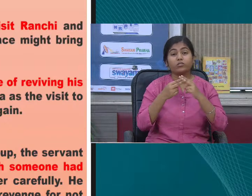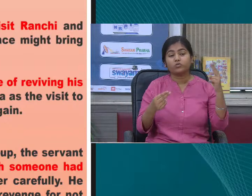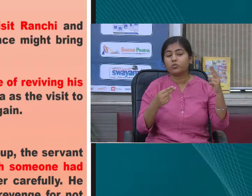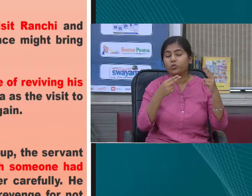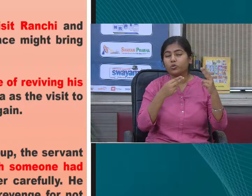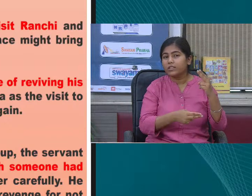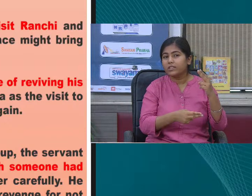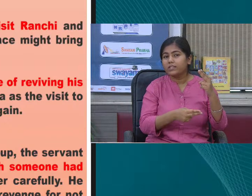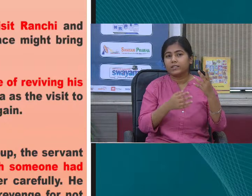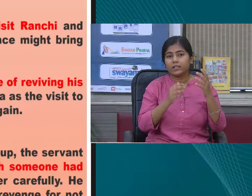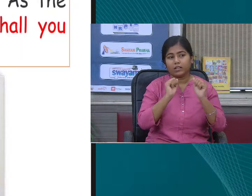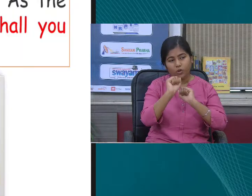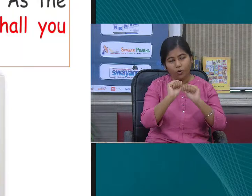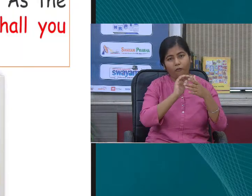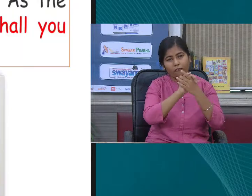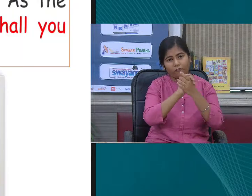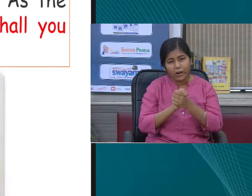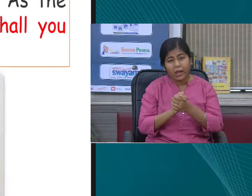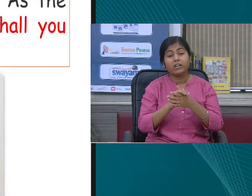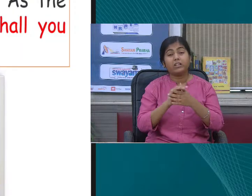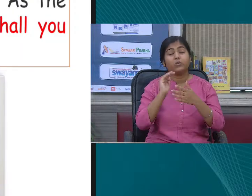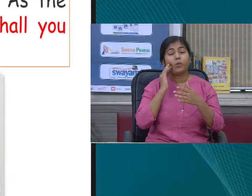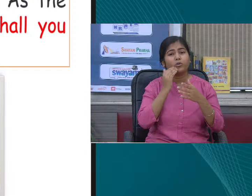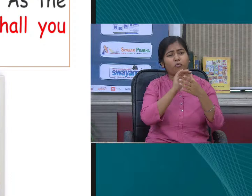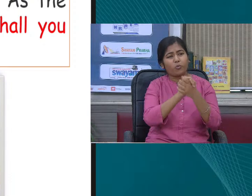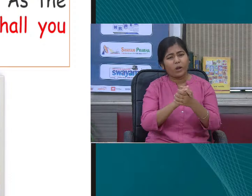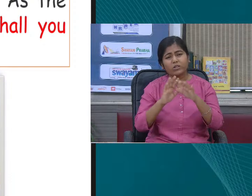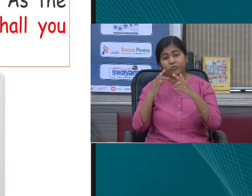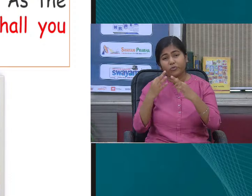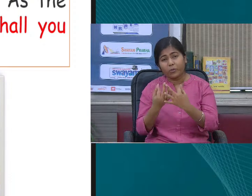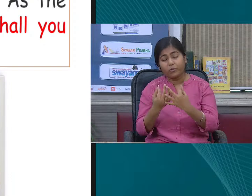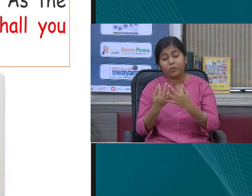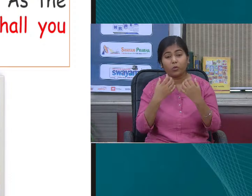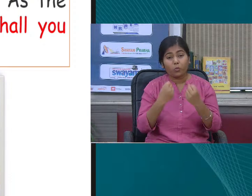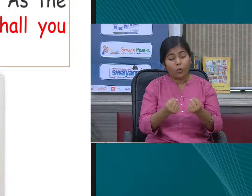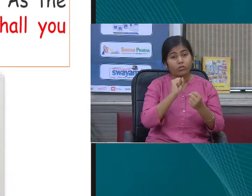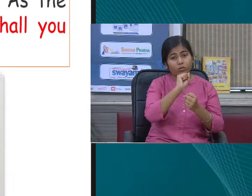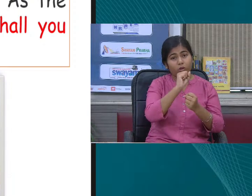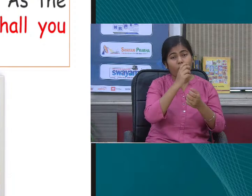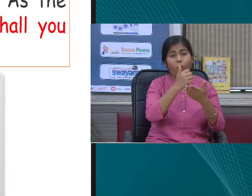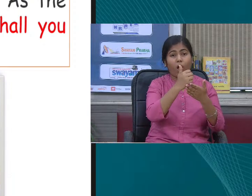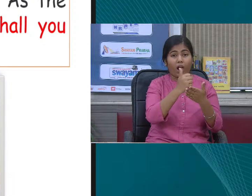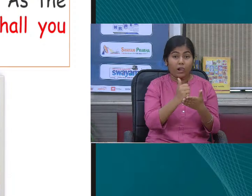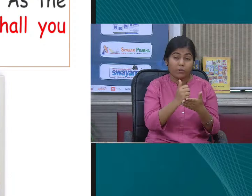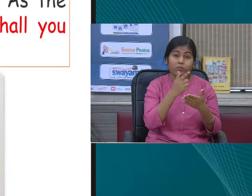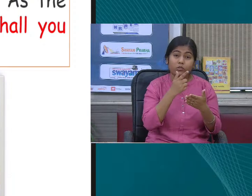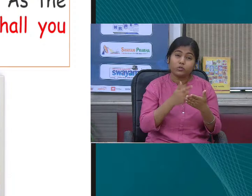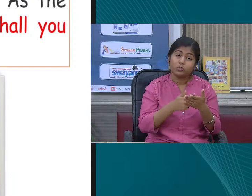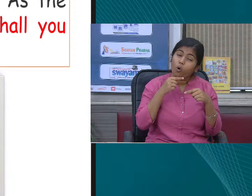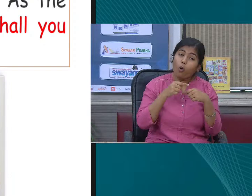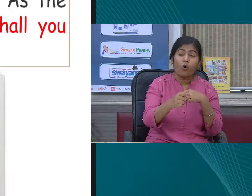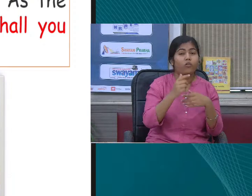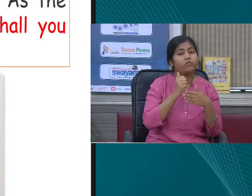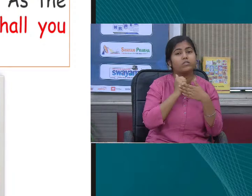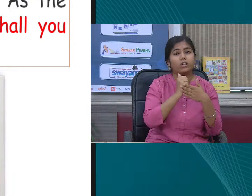your friends, your family needs you in time of need, you should try to help them, because as you sow, so shall you